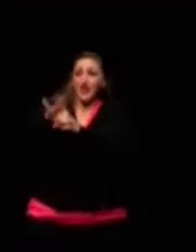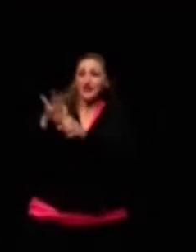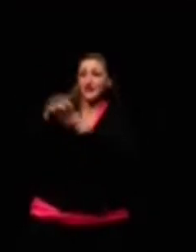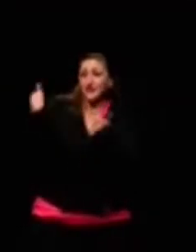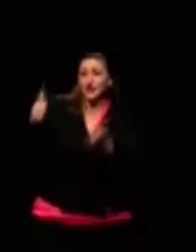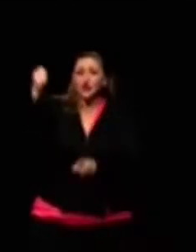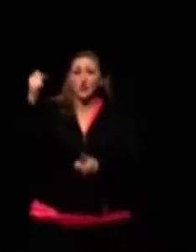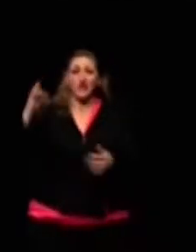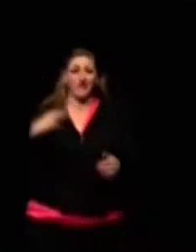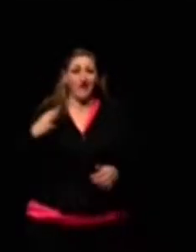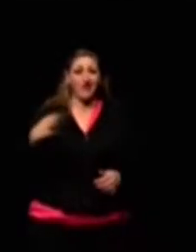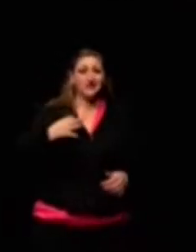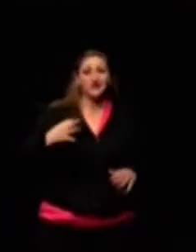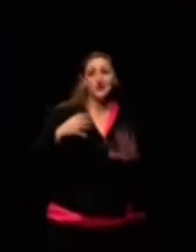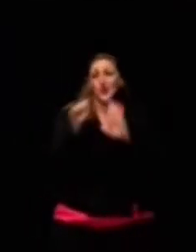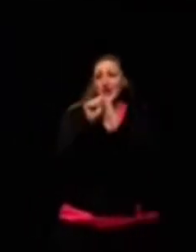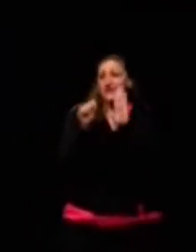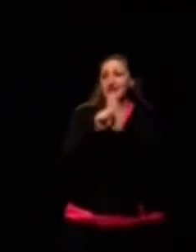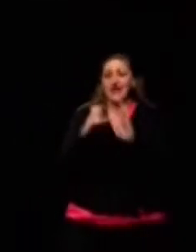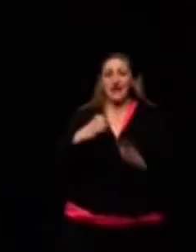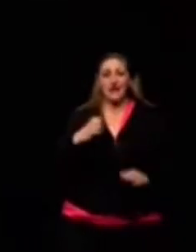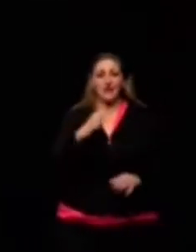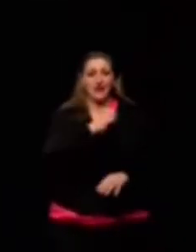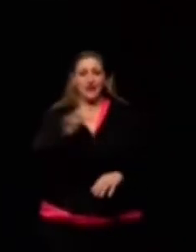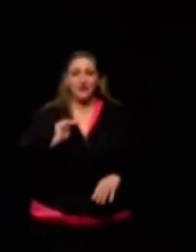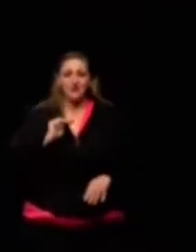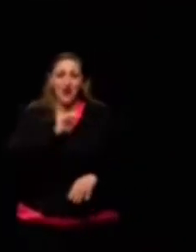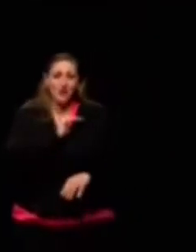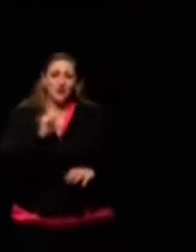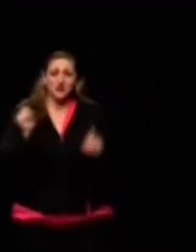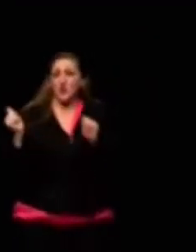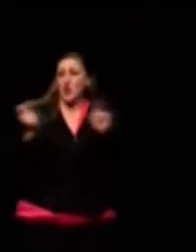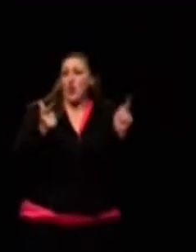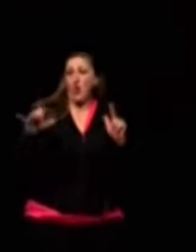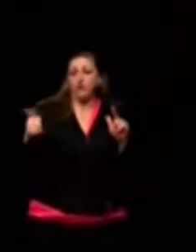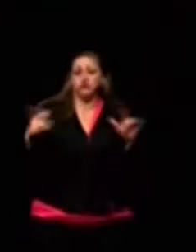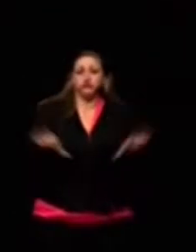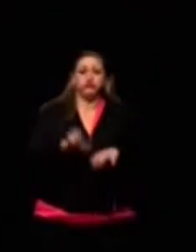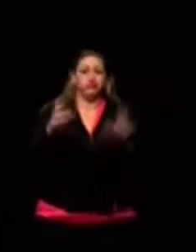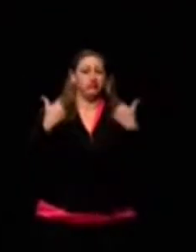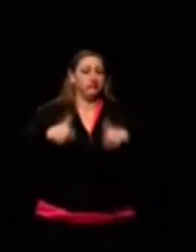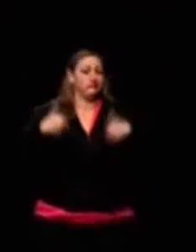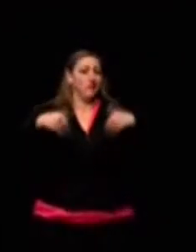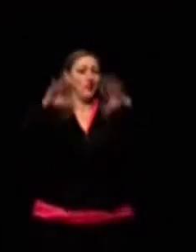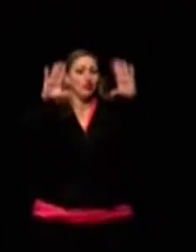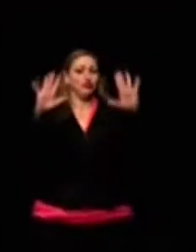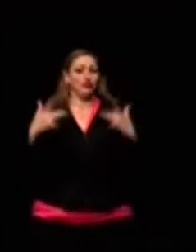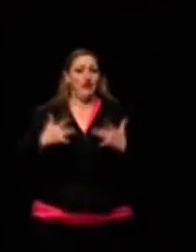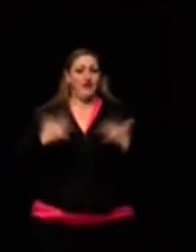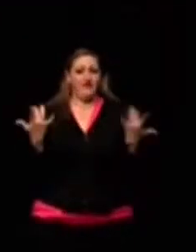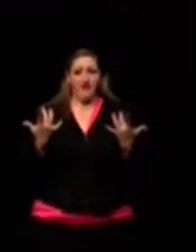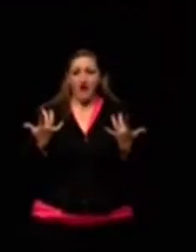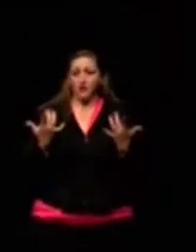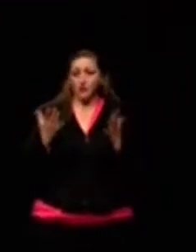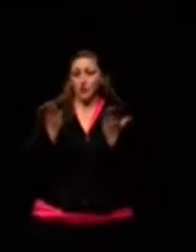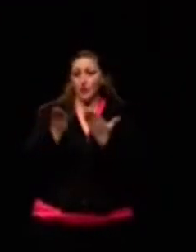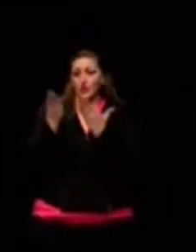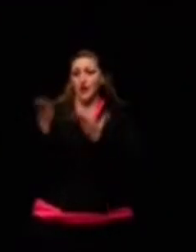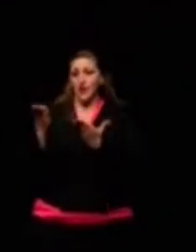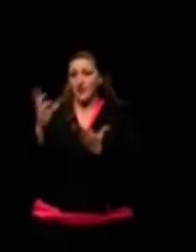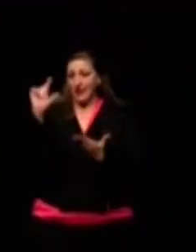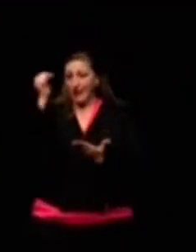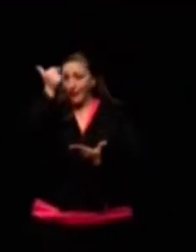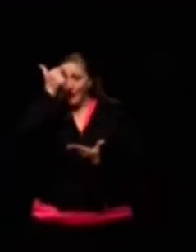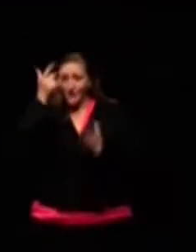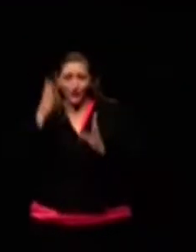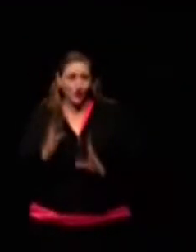with volunteers, with state committee members, everyone who's making and part of this great event to nominate our governor,